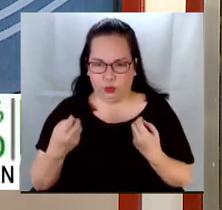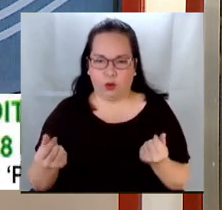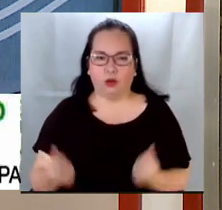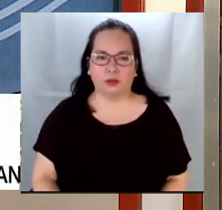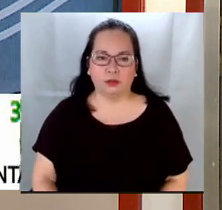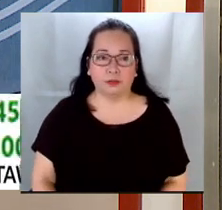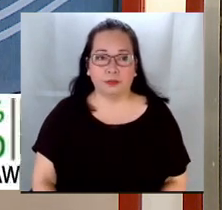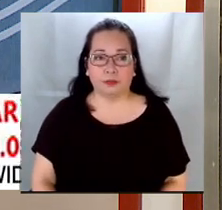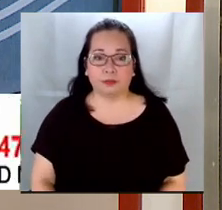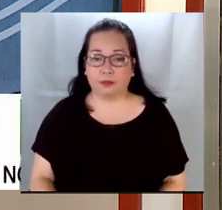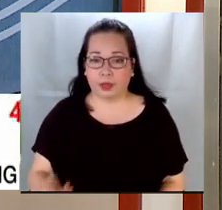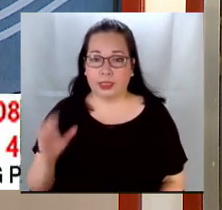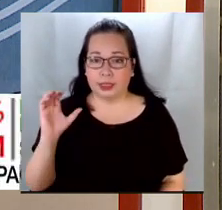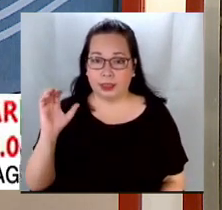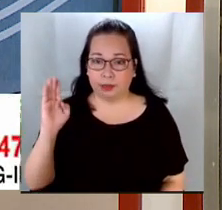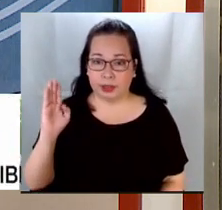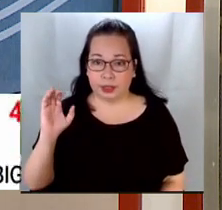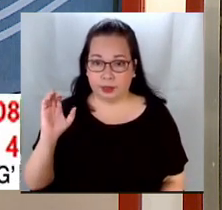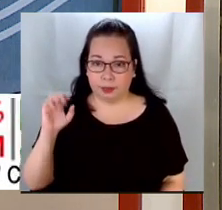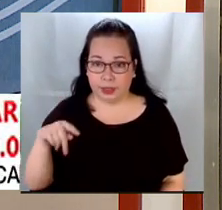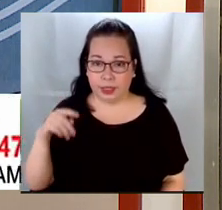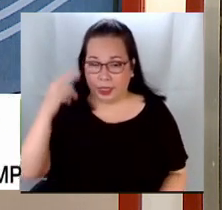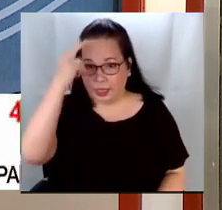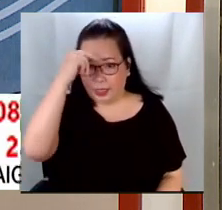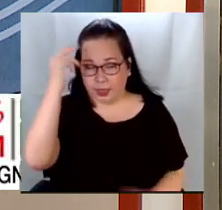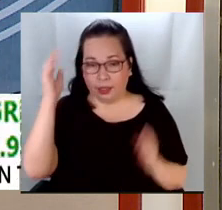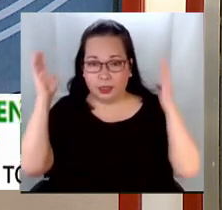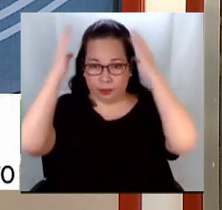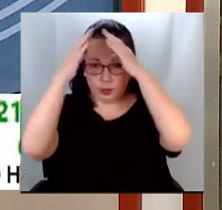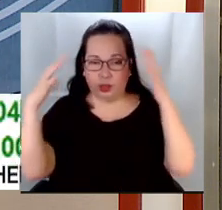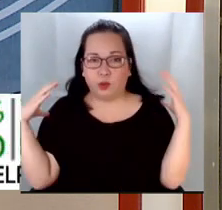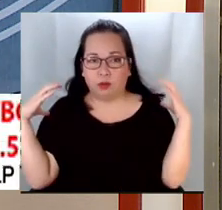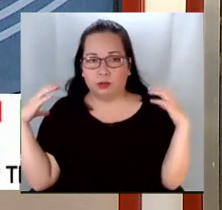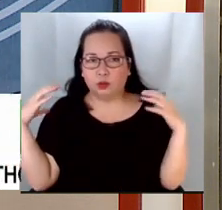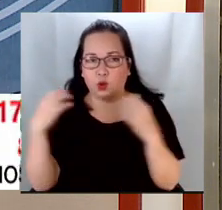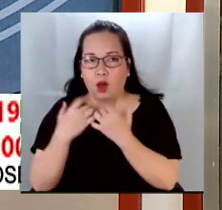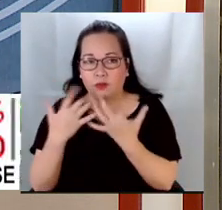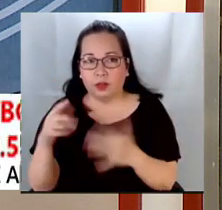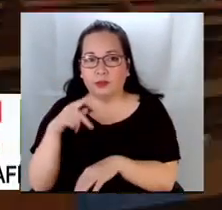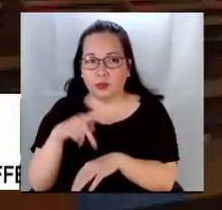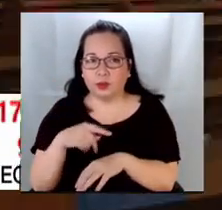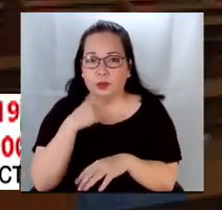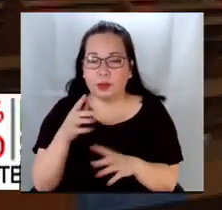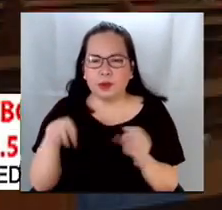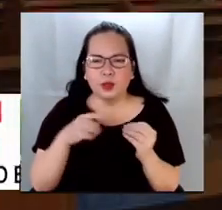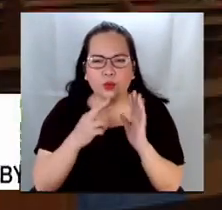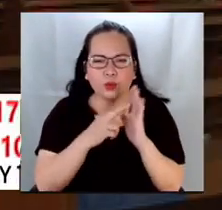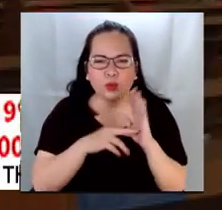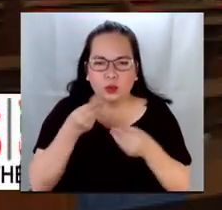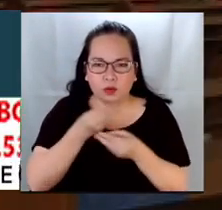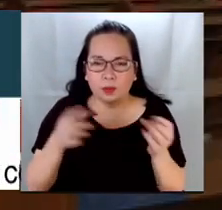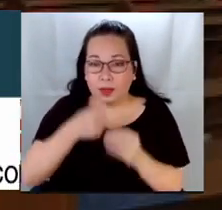Catholic Bishops Conference of the Philippines issues guidelines to commemorate Ash Wednesday on February 17th. The Episcopal Commission on